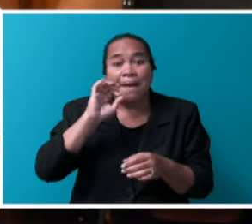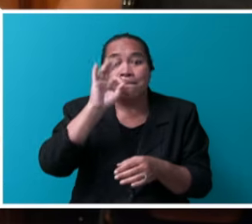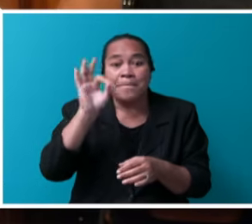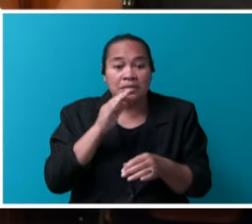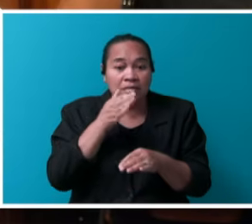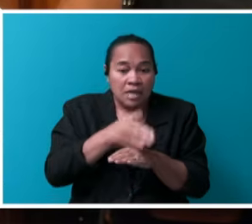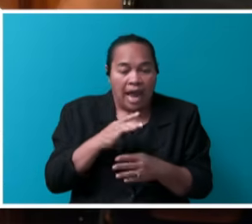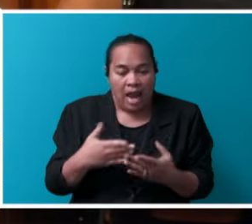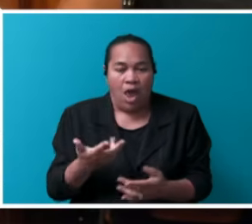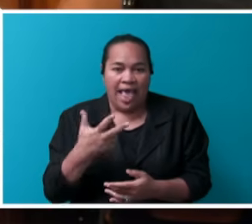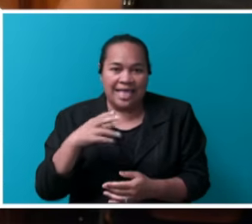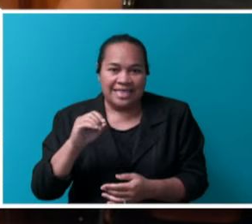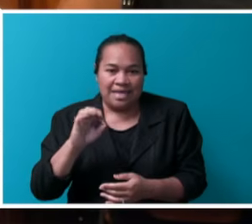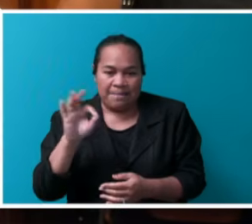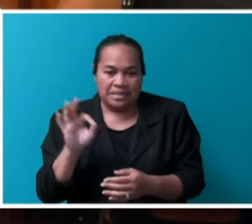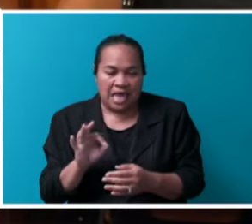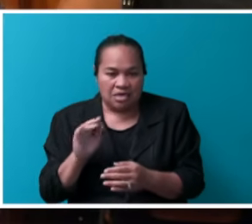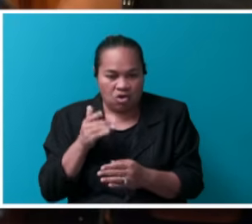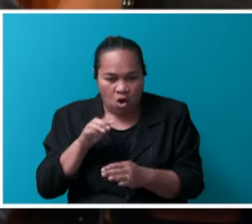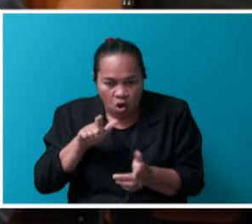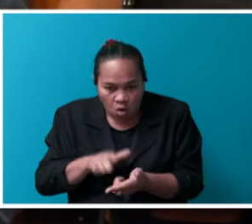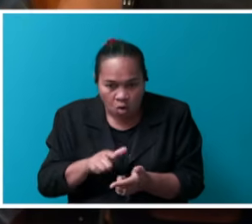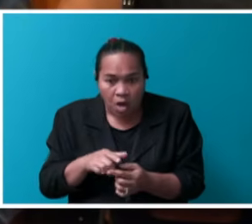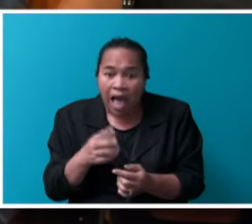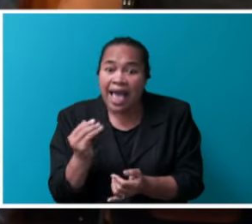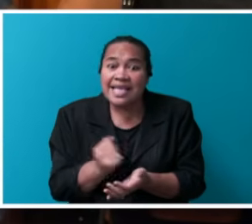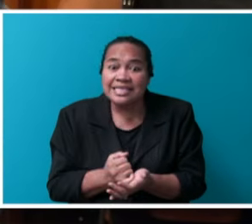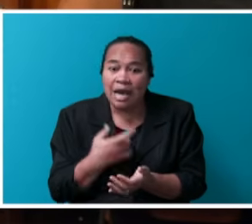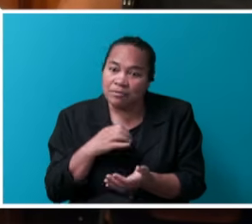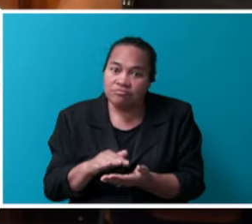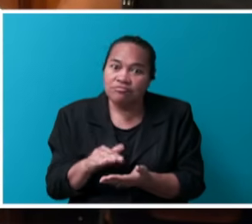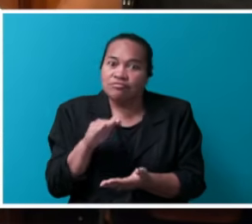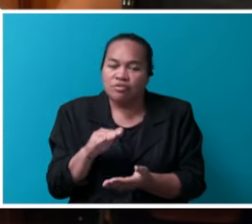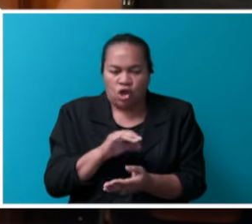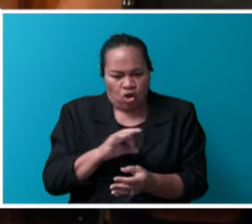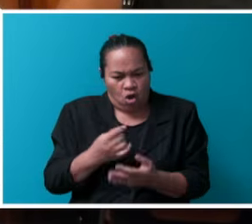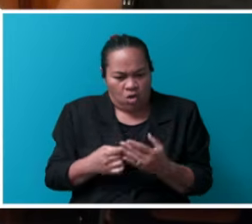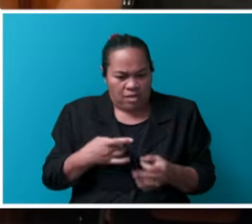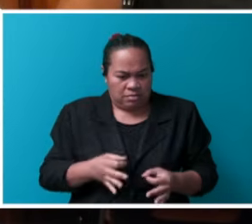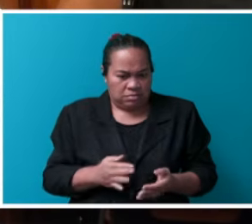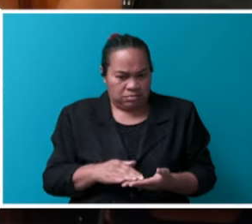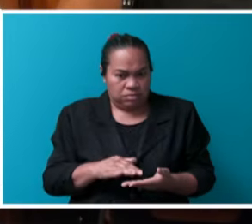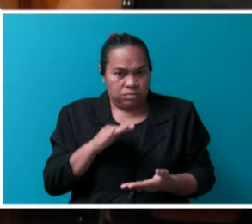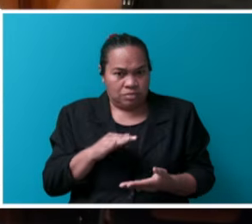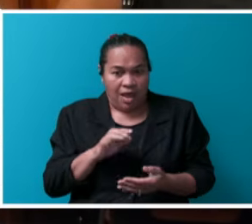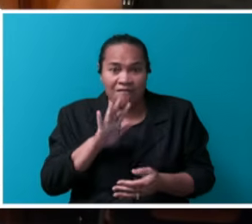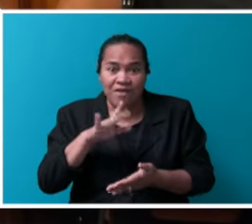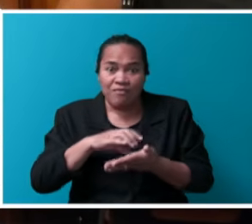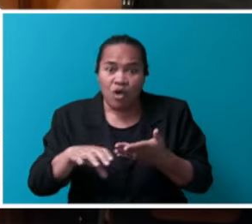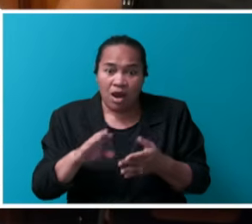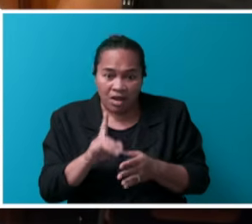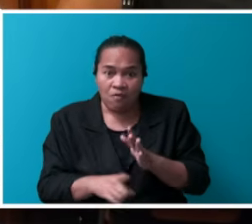below 80%. We raised the income of our people, not only through a decisive increase in the minimum wage rate to $5 an